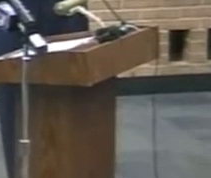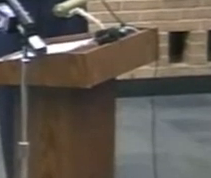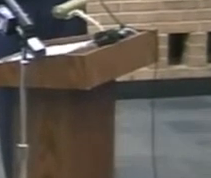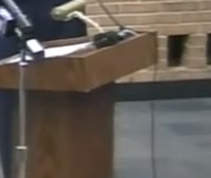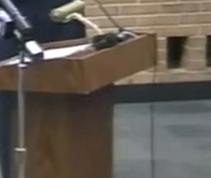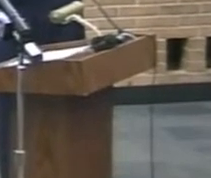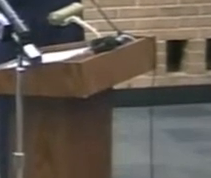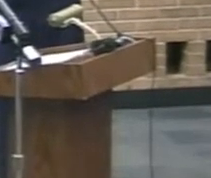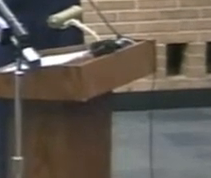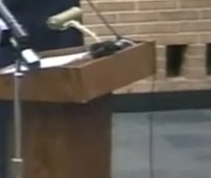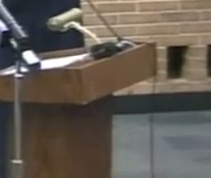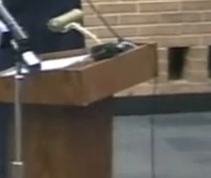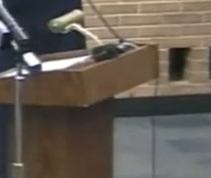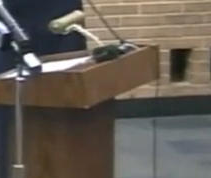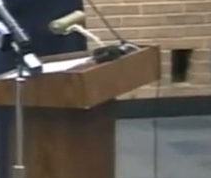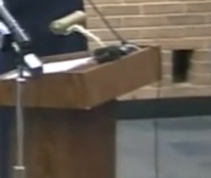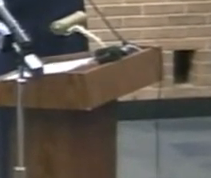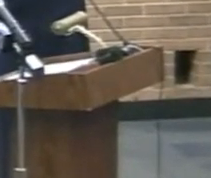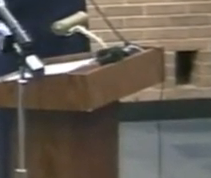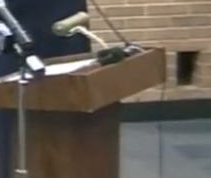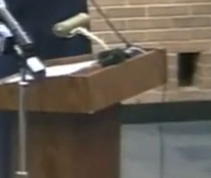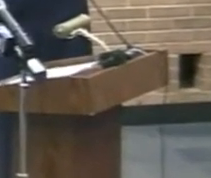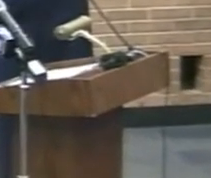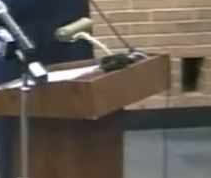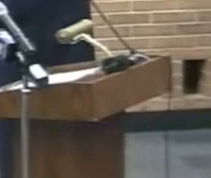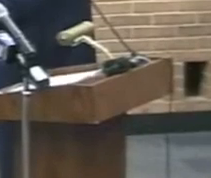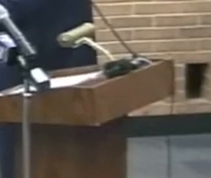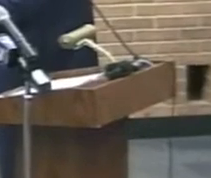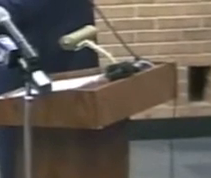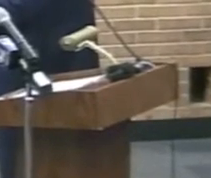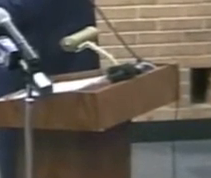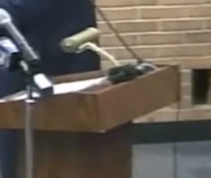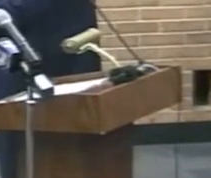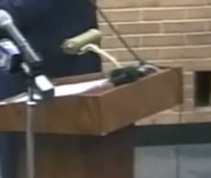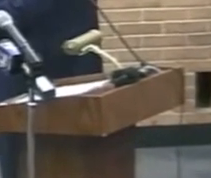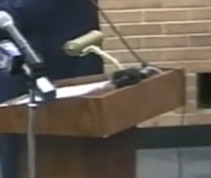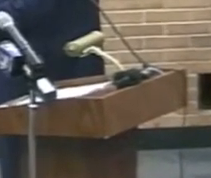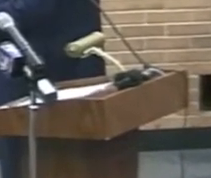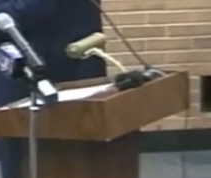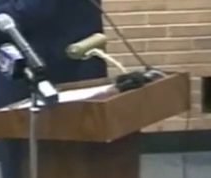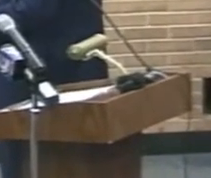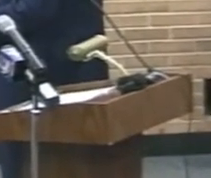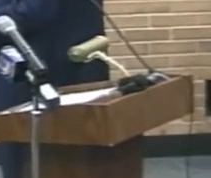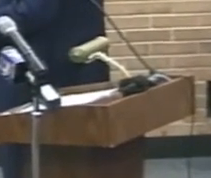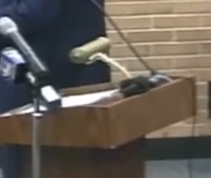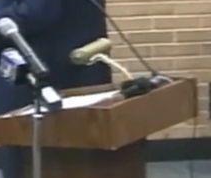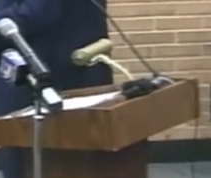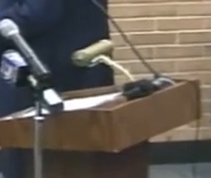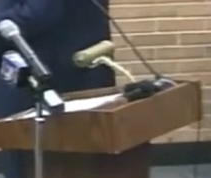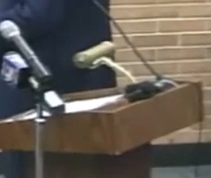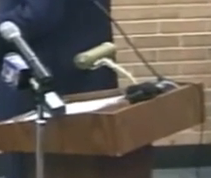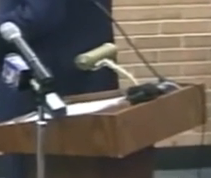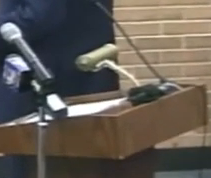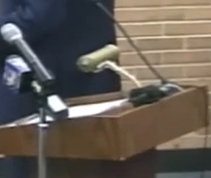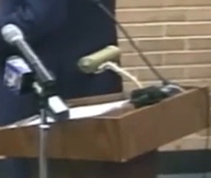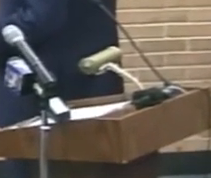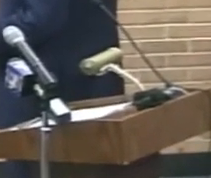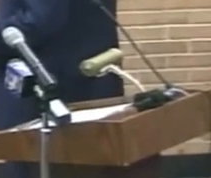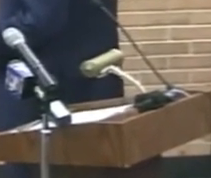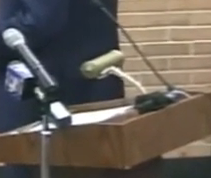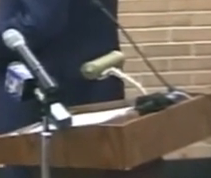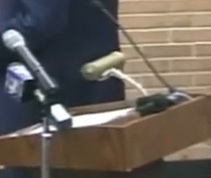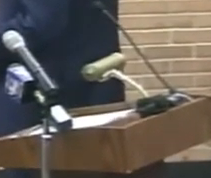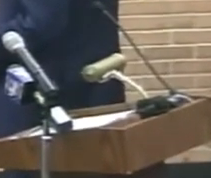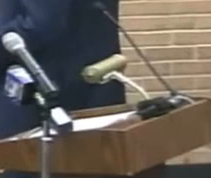that I will support the Constitution of the United States and the Constitution of the State of New York, and the Constitution of the State of New York, and that I